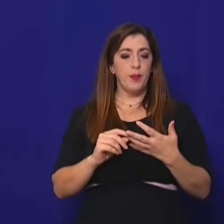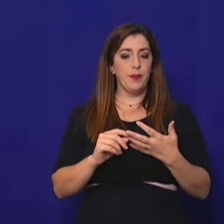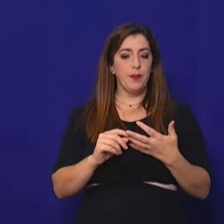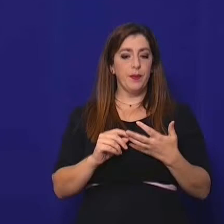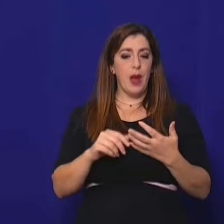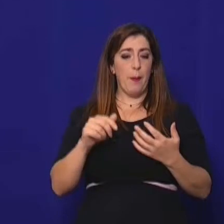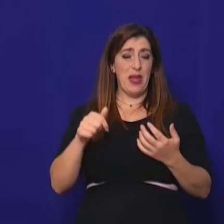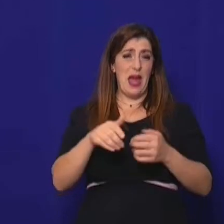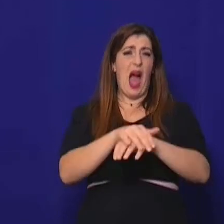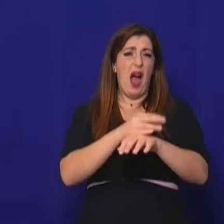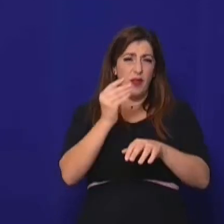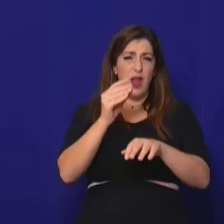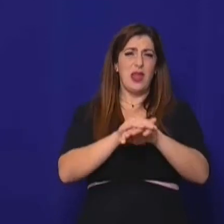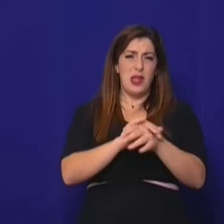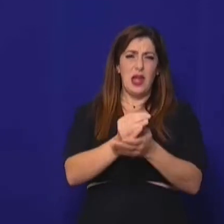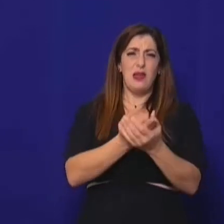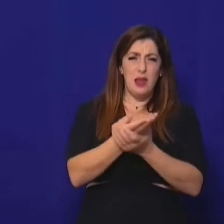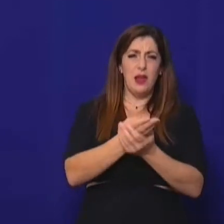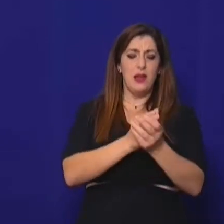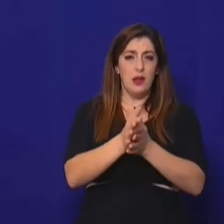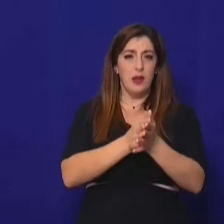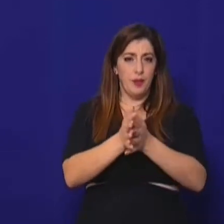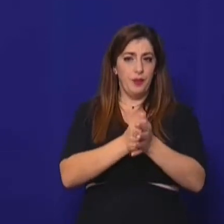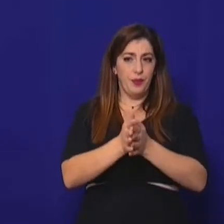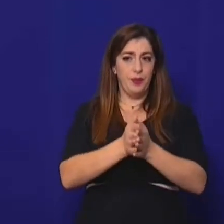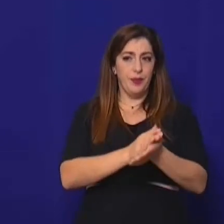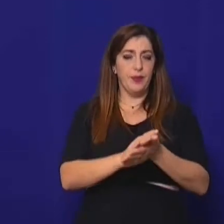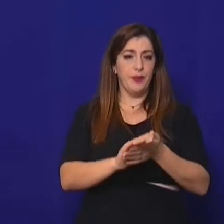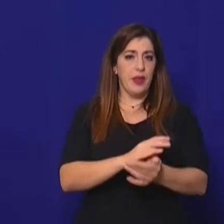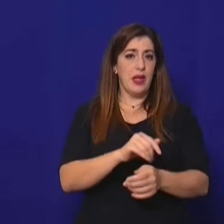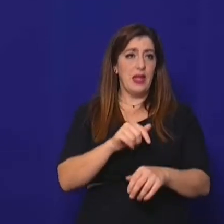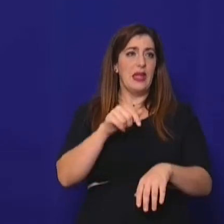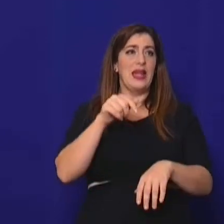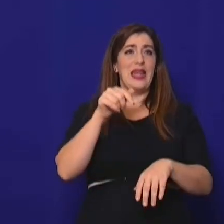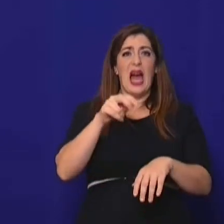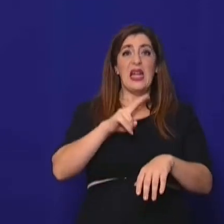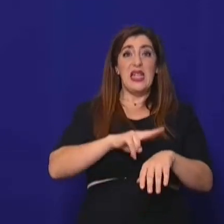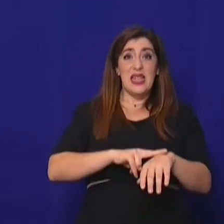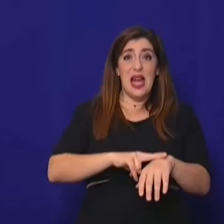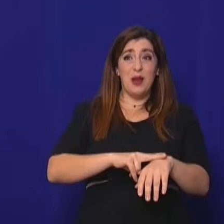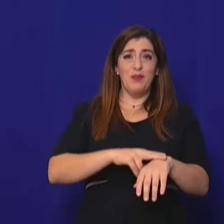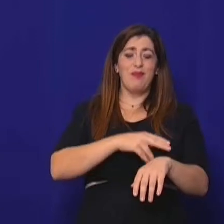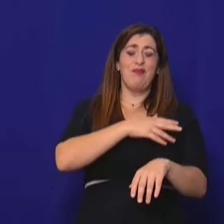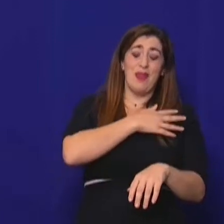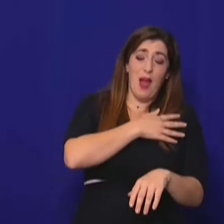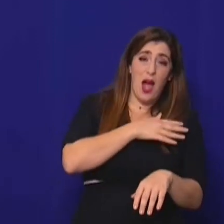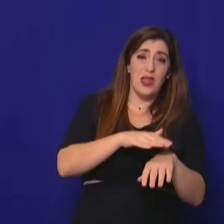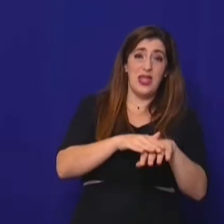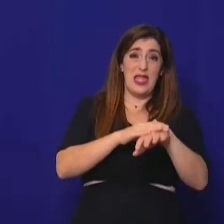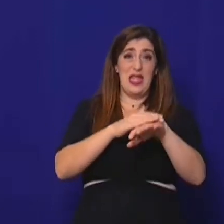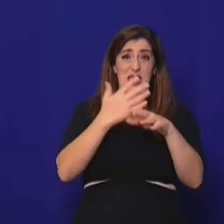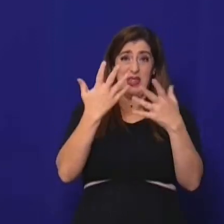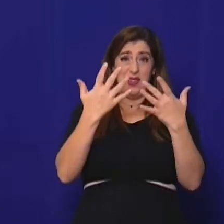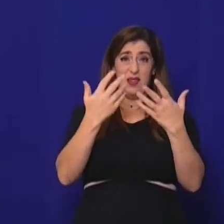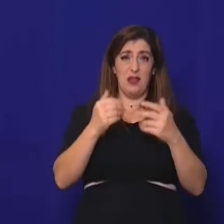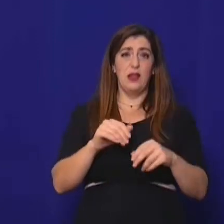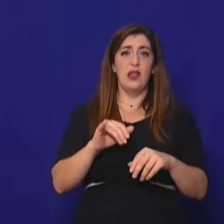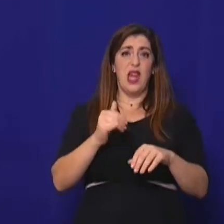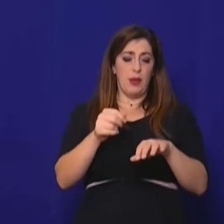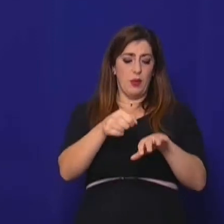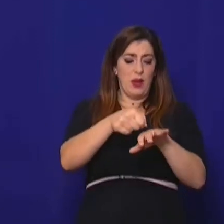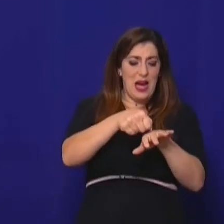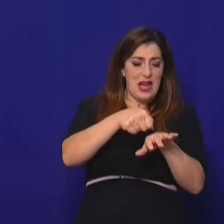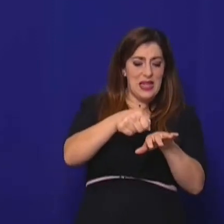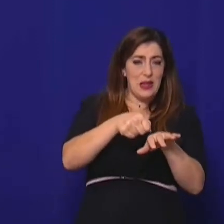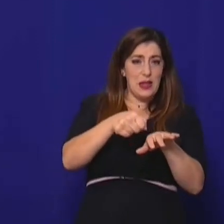is-sanitizer qed jintuża l-ħin kollu. Però dan jista' wkoll jagħmel ħsara flit u forsi n-nies ma jindunawx jekk ikollok sim dan jista'